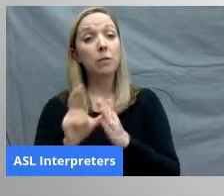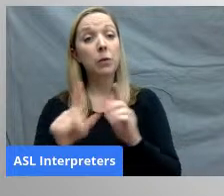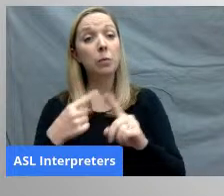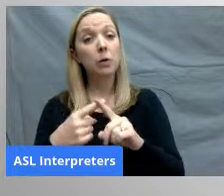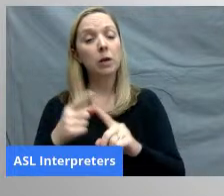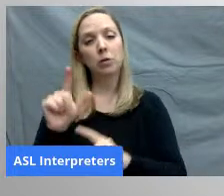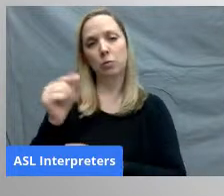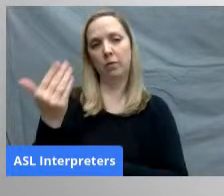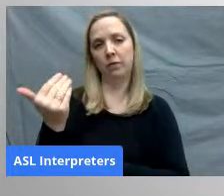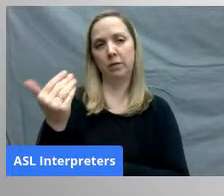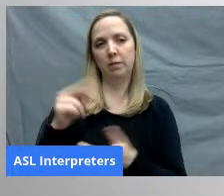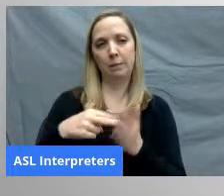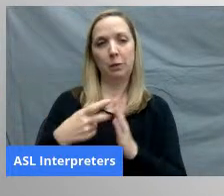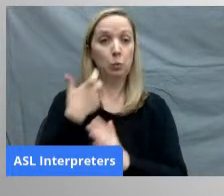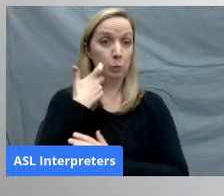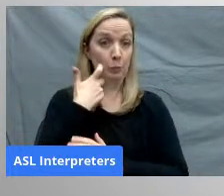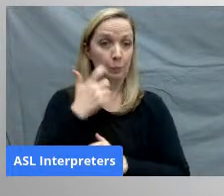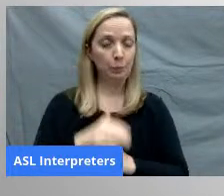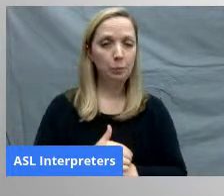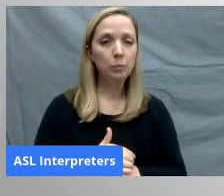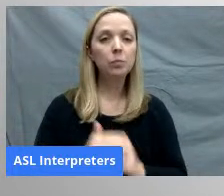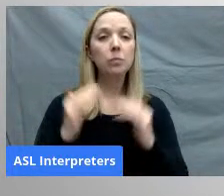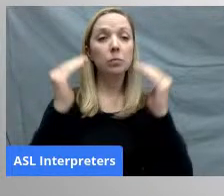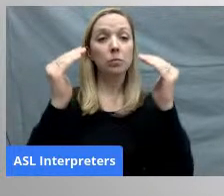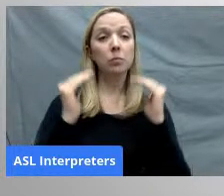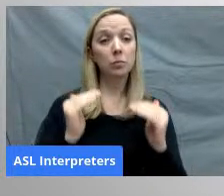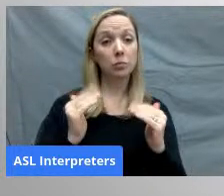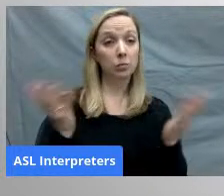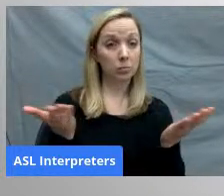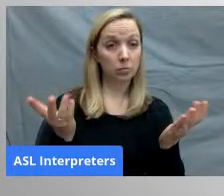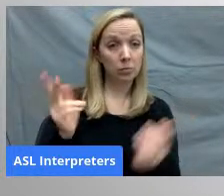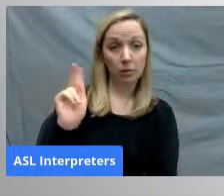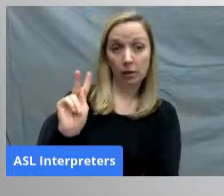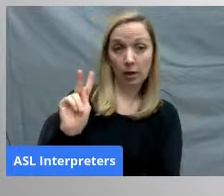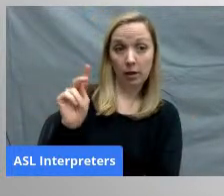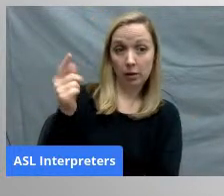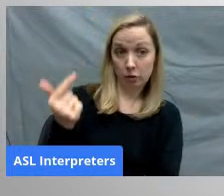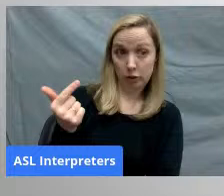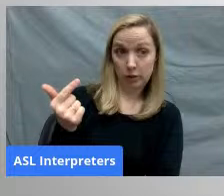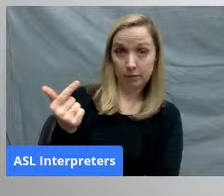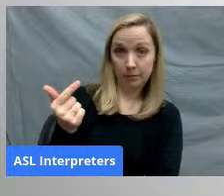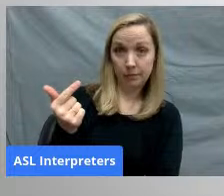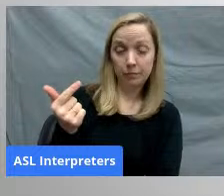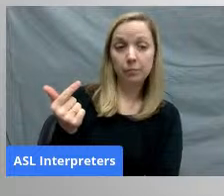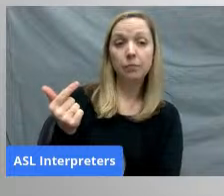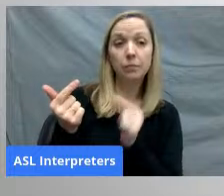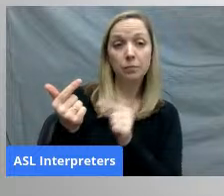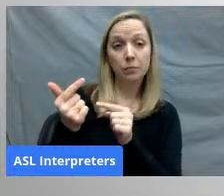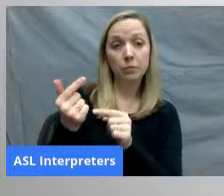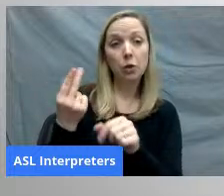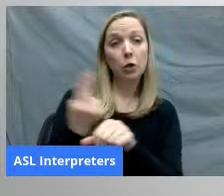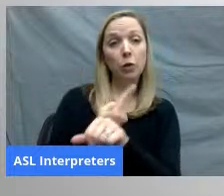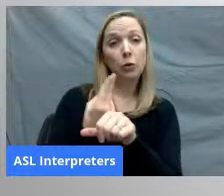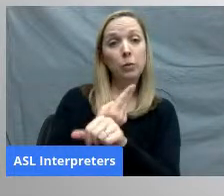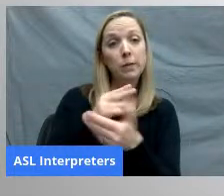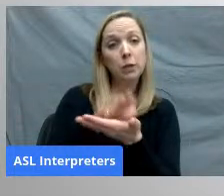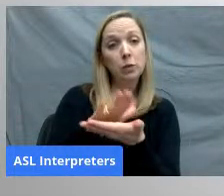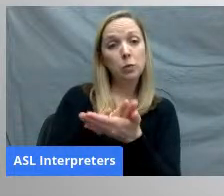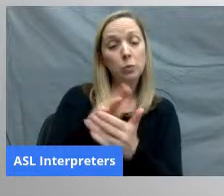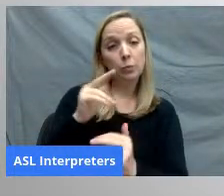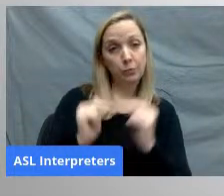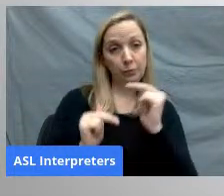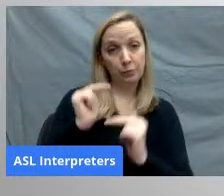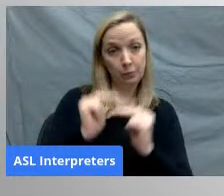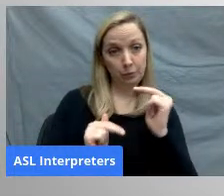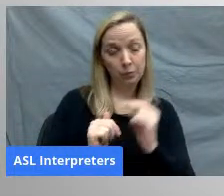either. The next one is KG, which is the use of school facilities.